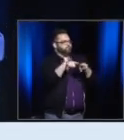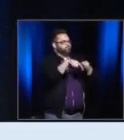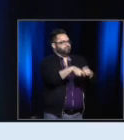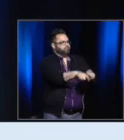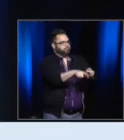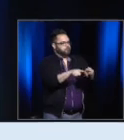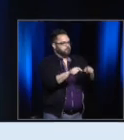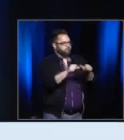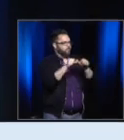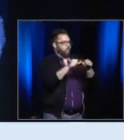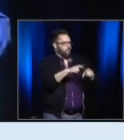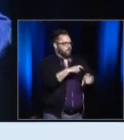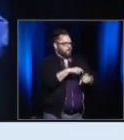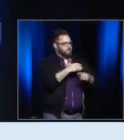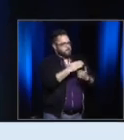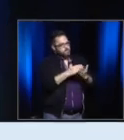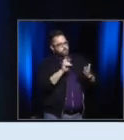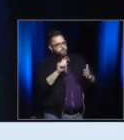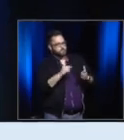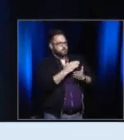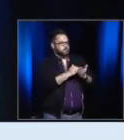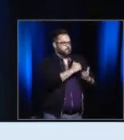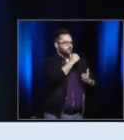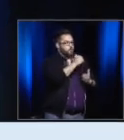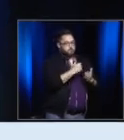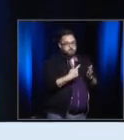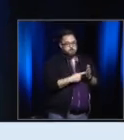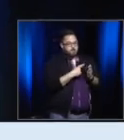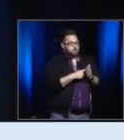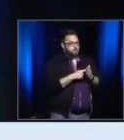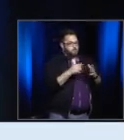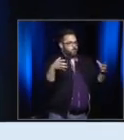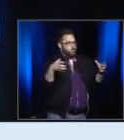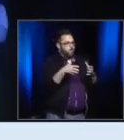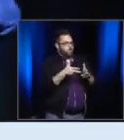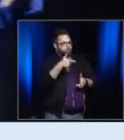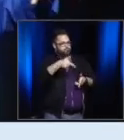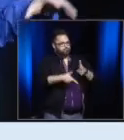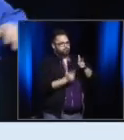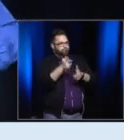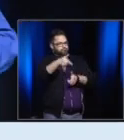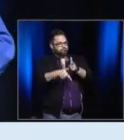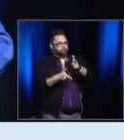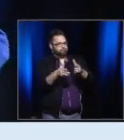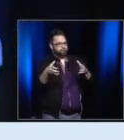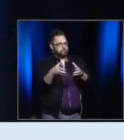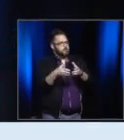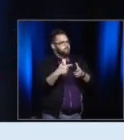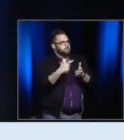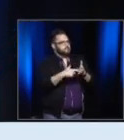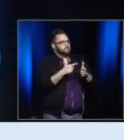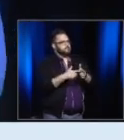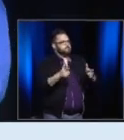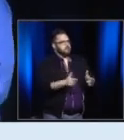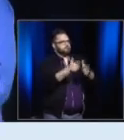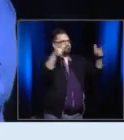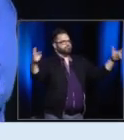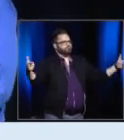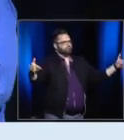alliances. I want to emphasize, sometimes they're all together, and it's really incredible to see that, but often they're spread out from each other at some